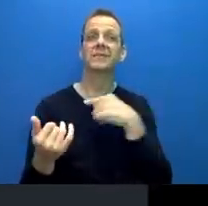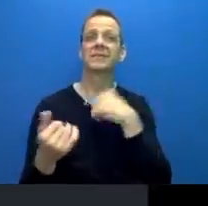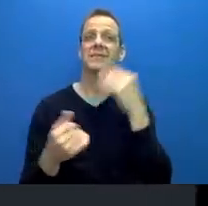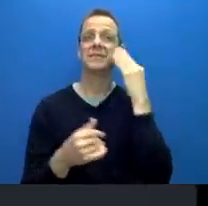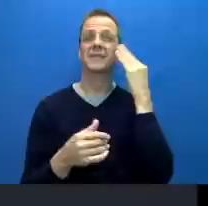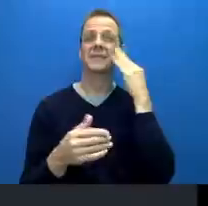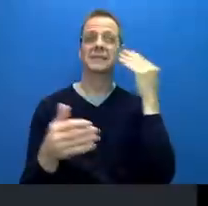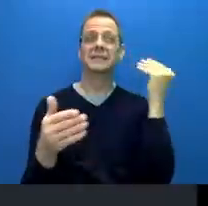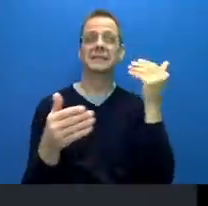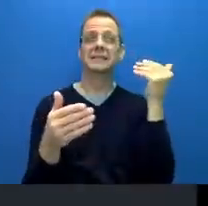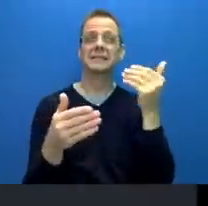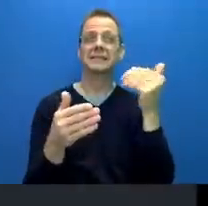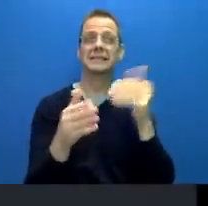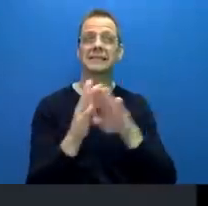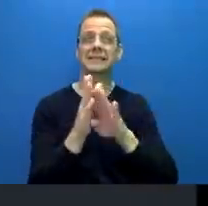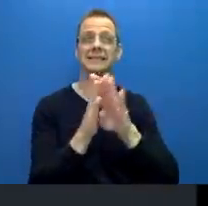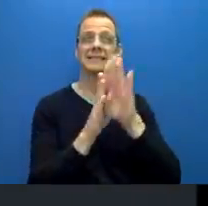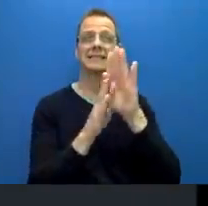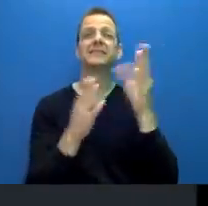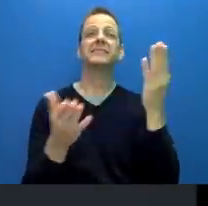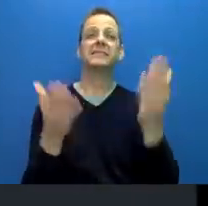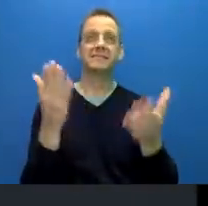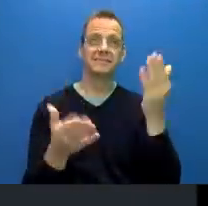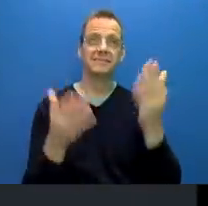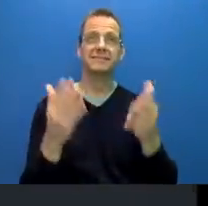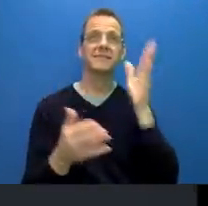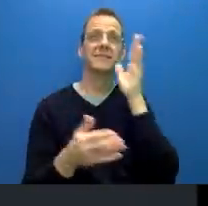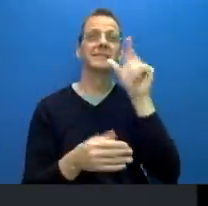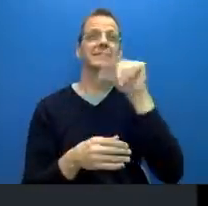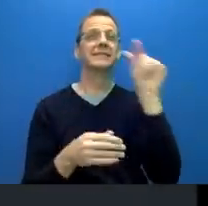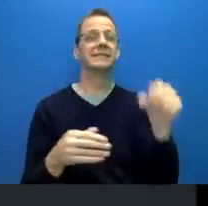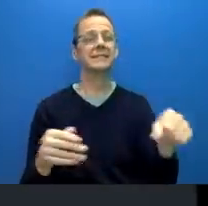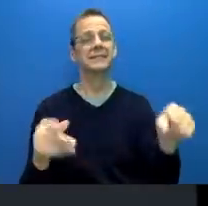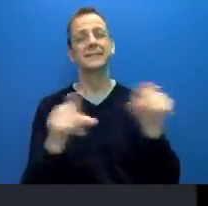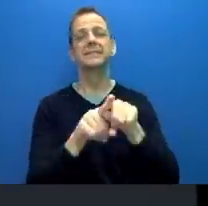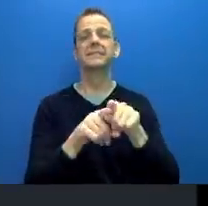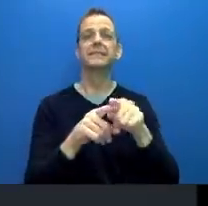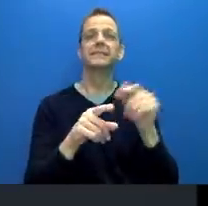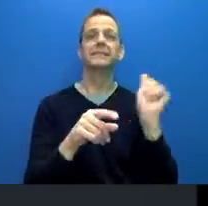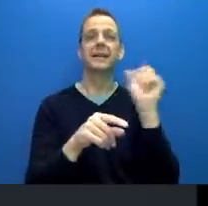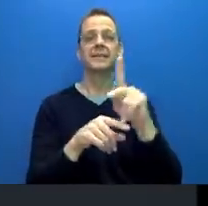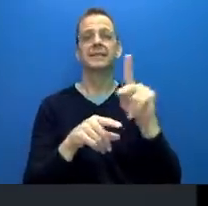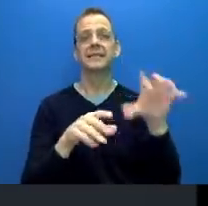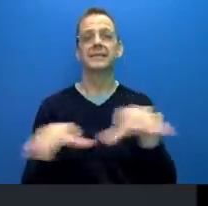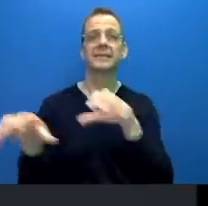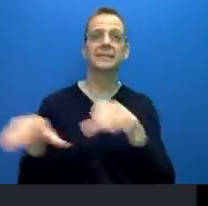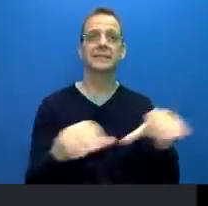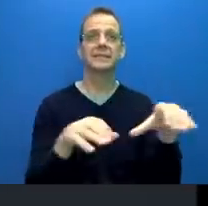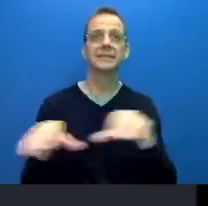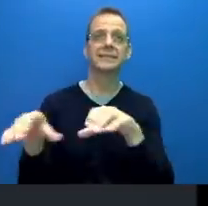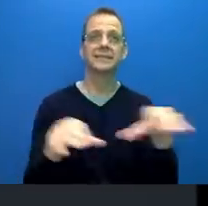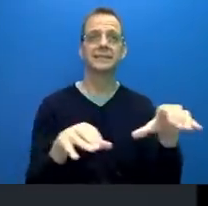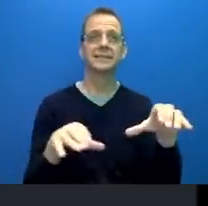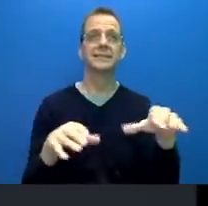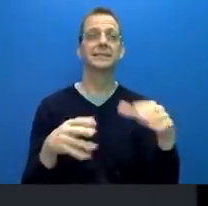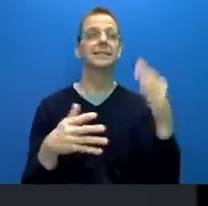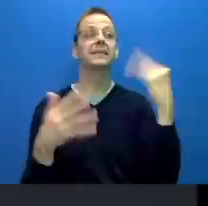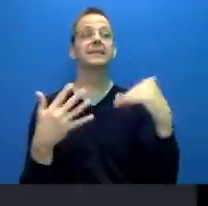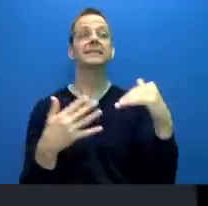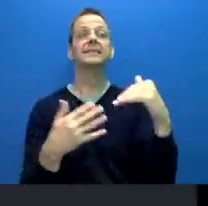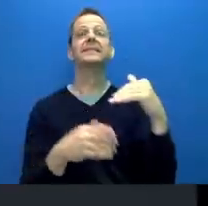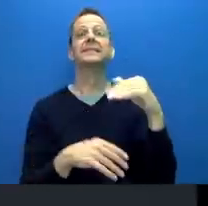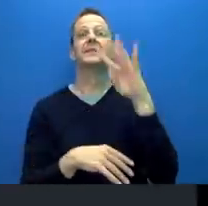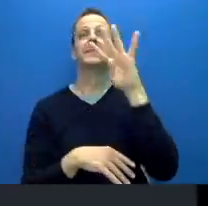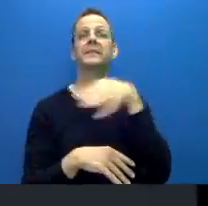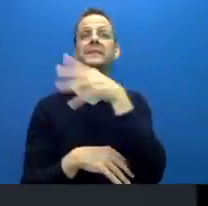please. We see also that Erin has shown data separated by younger children versus older age groups. So